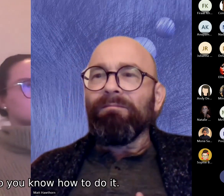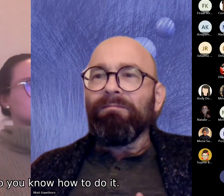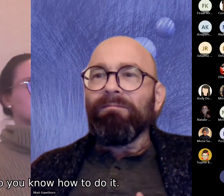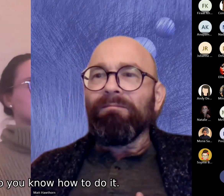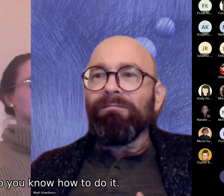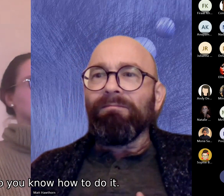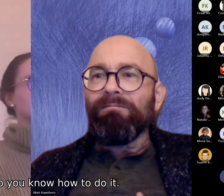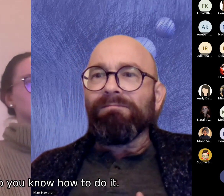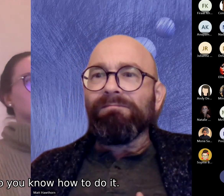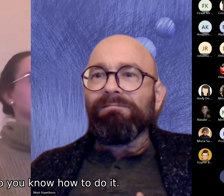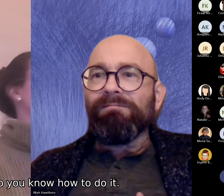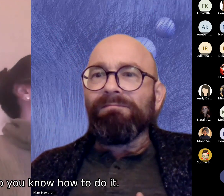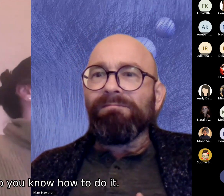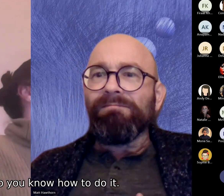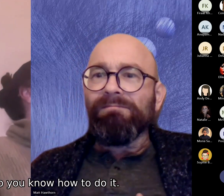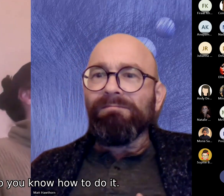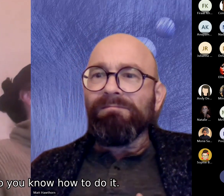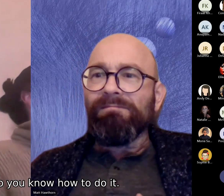try and sort that.